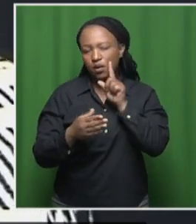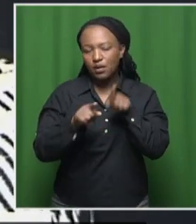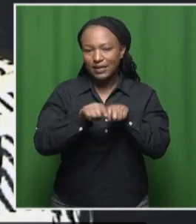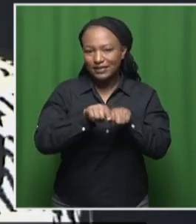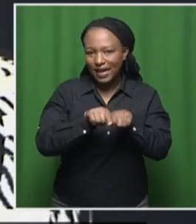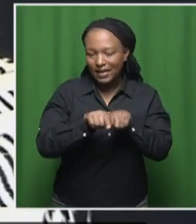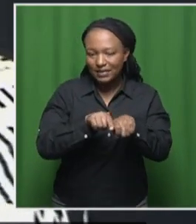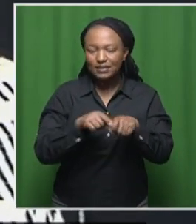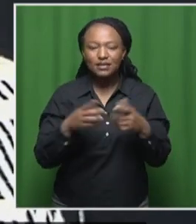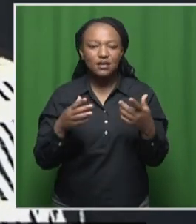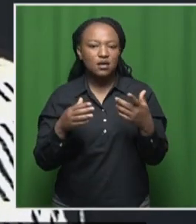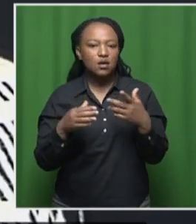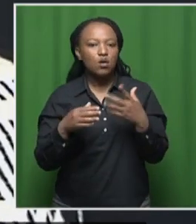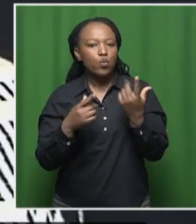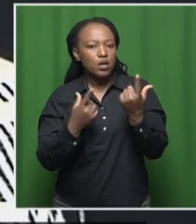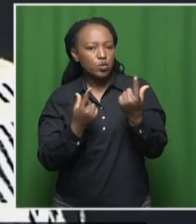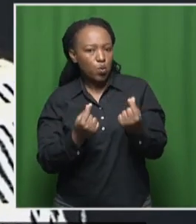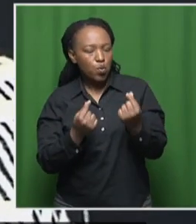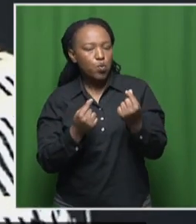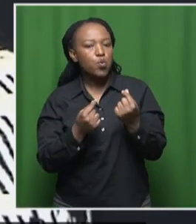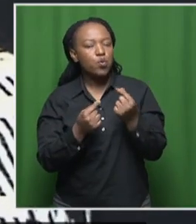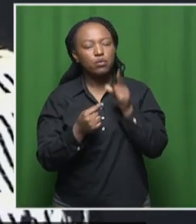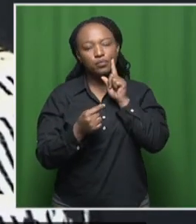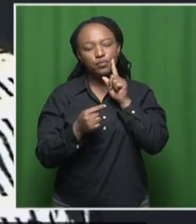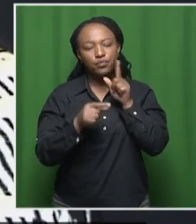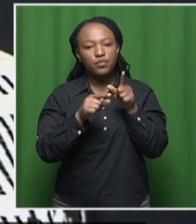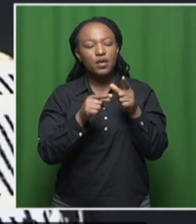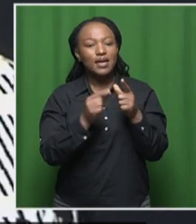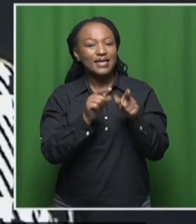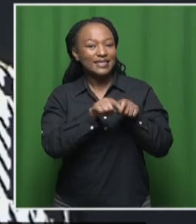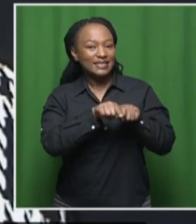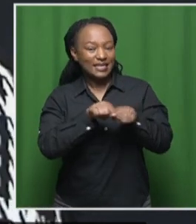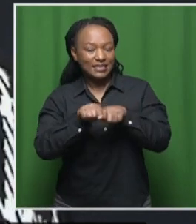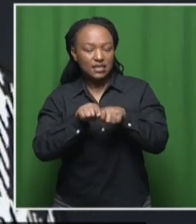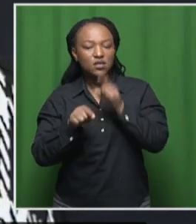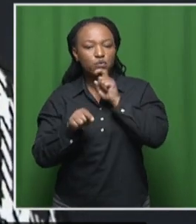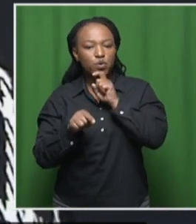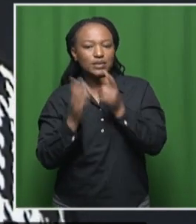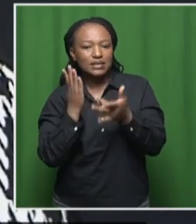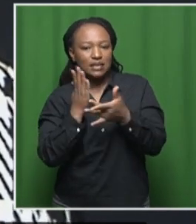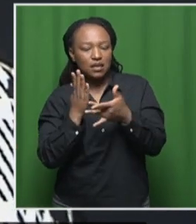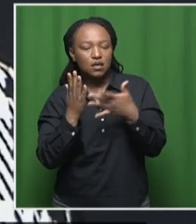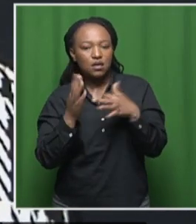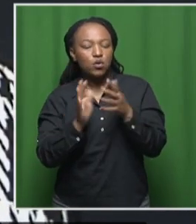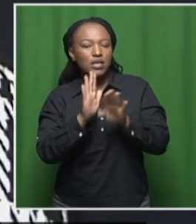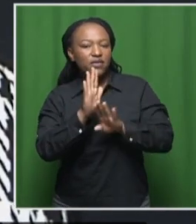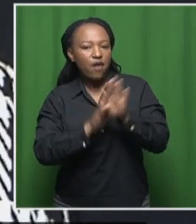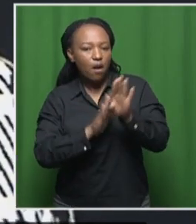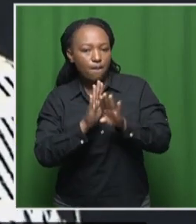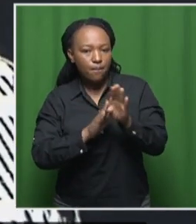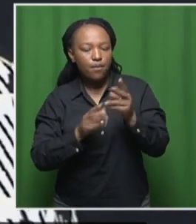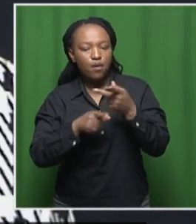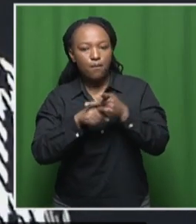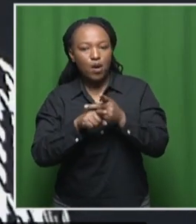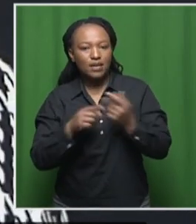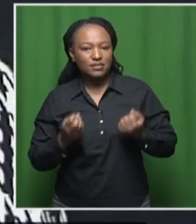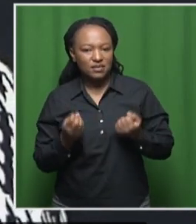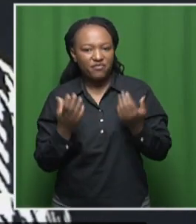we do interoperability testing, and then use that technology to develop products and services